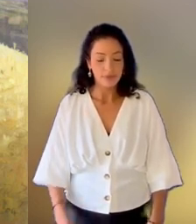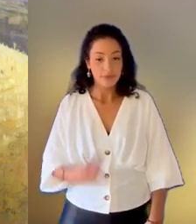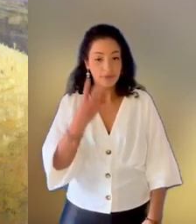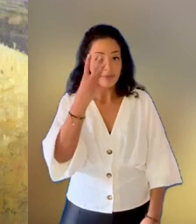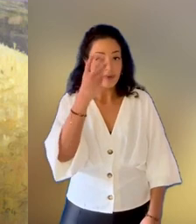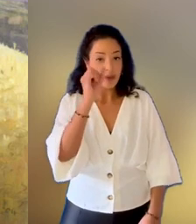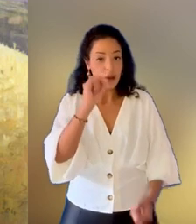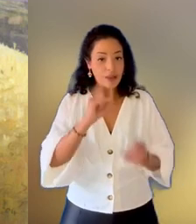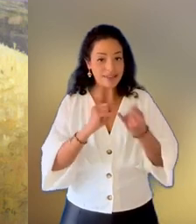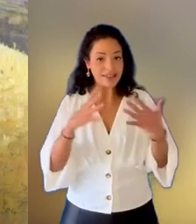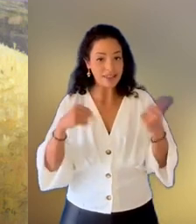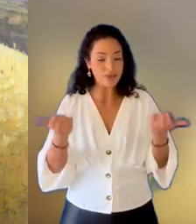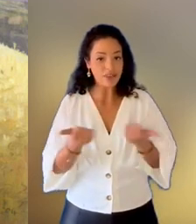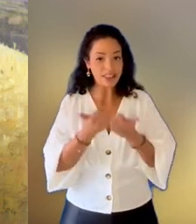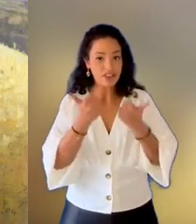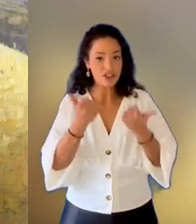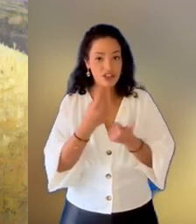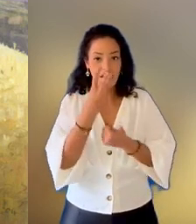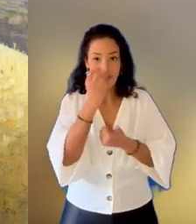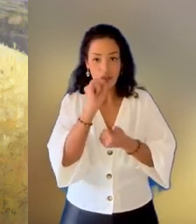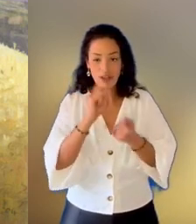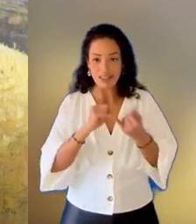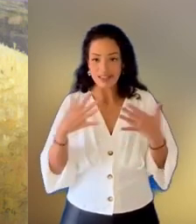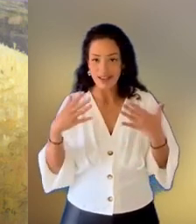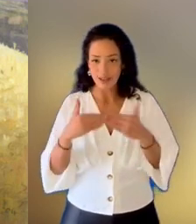Thirty seconds gone, 30 seconds remaining.